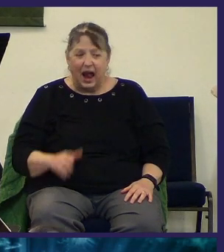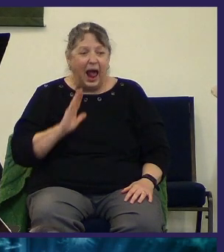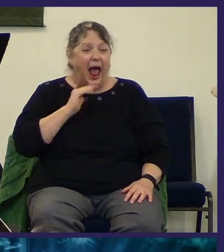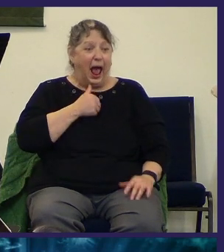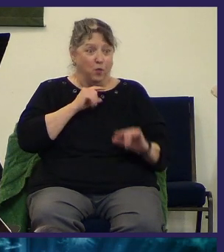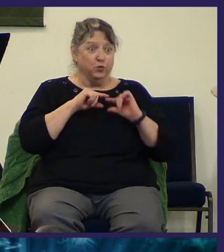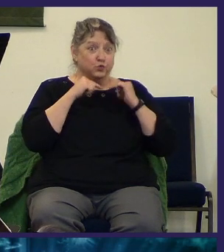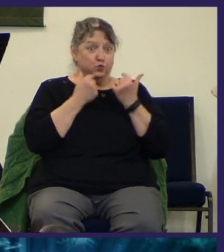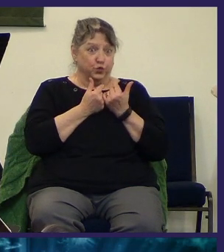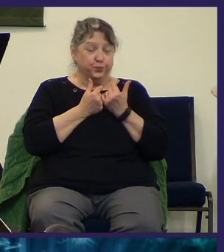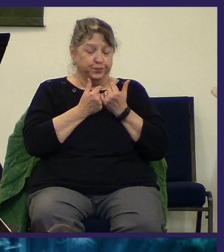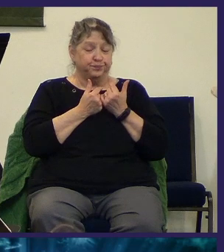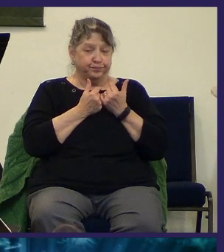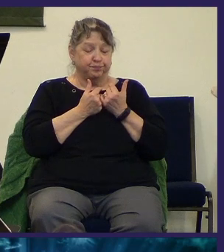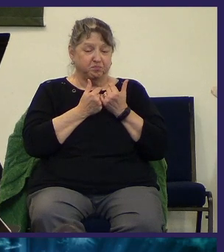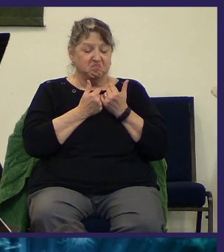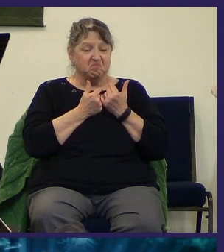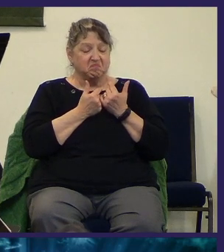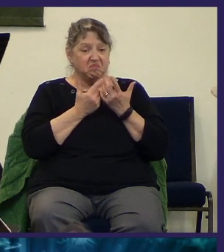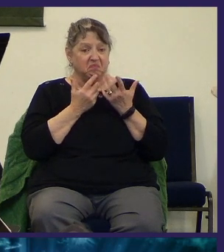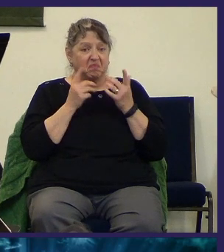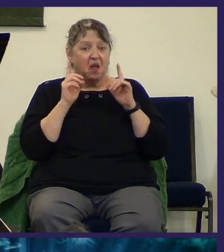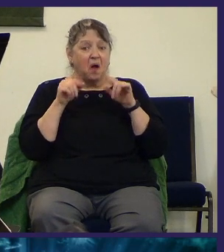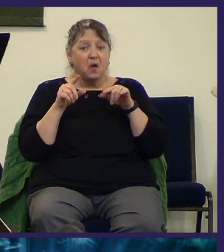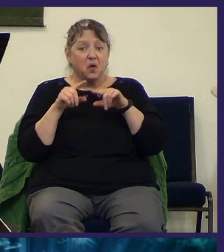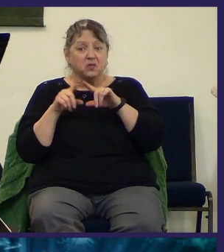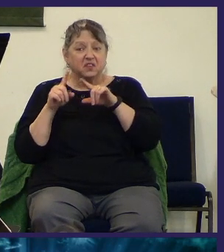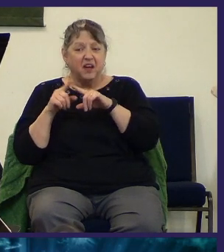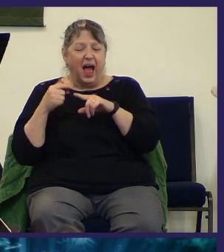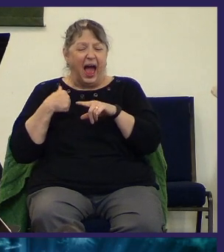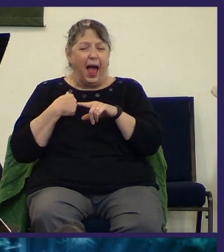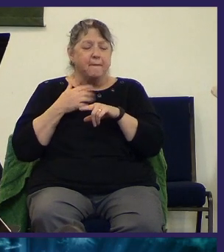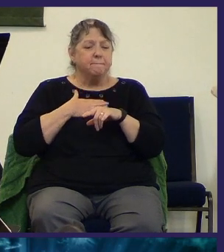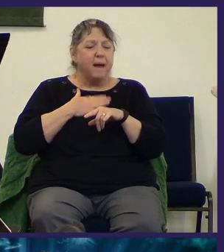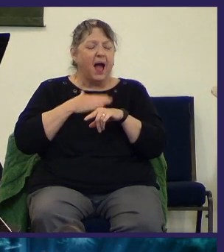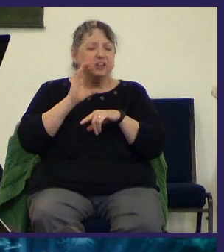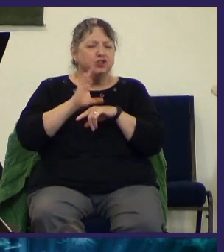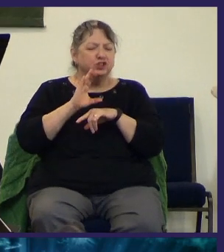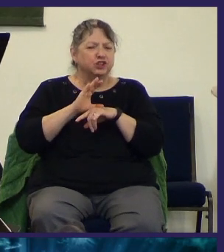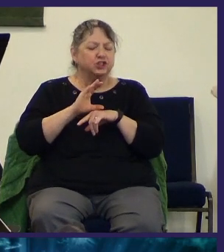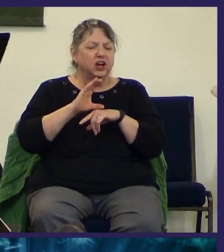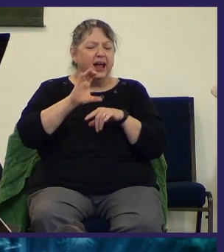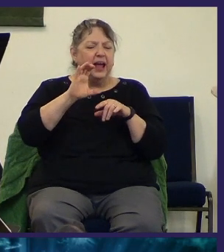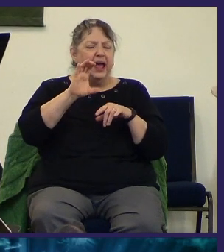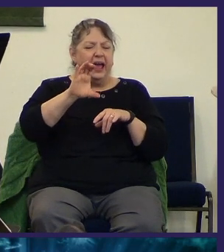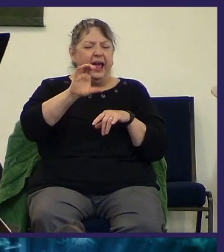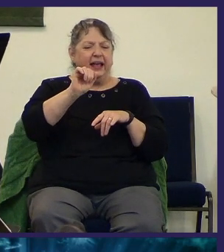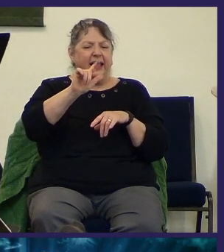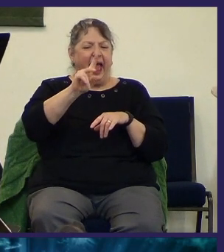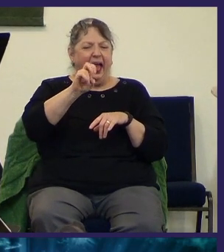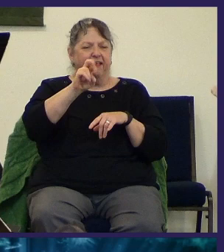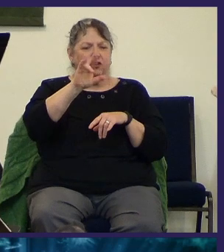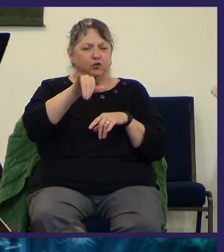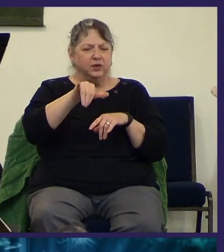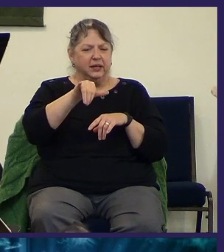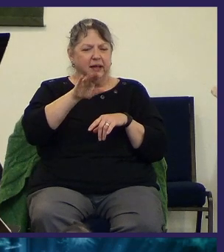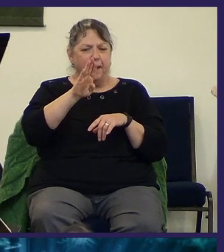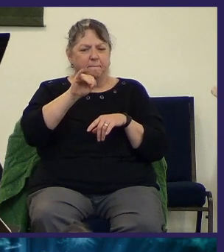i attend a calvary bible chapel up in hunlock creek pa i've been there